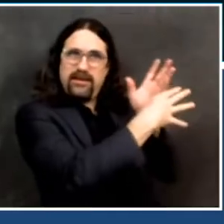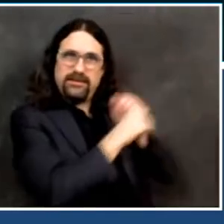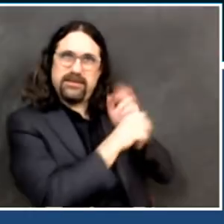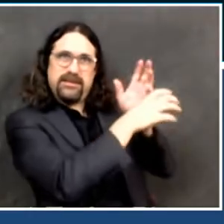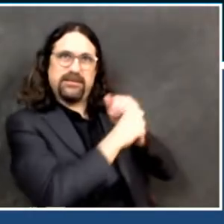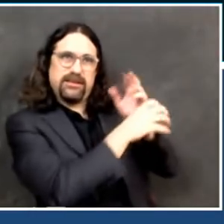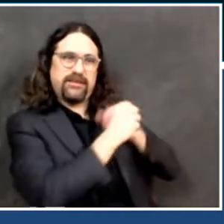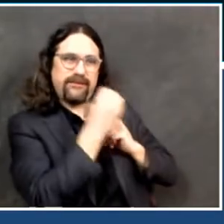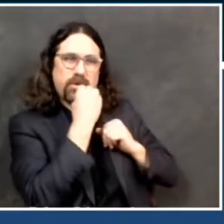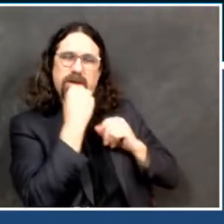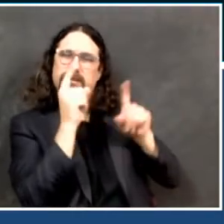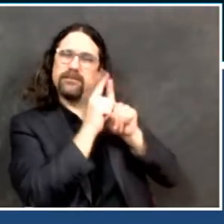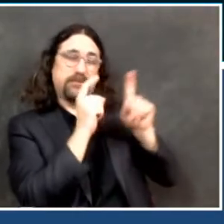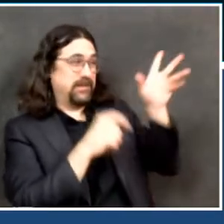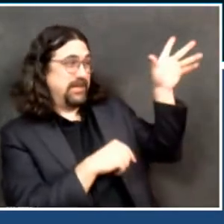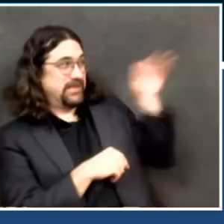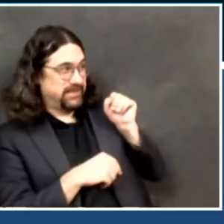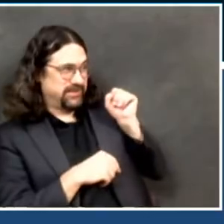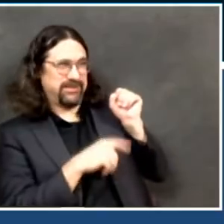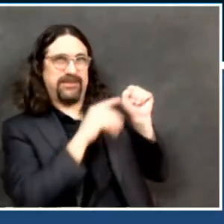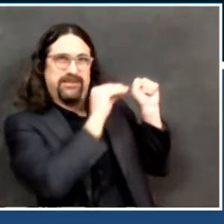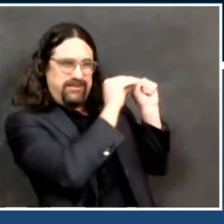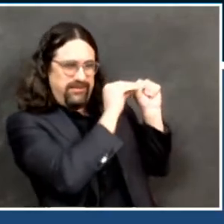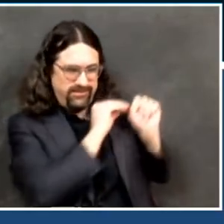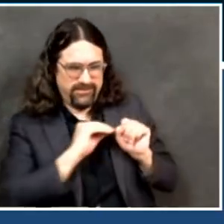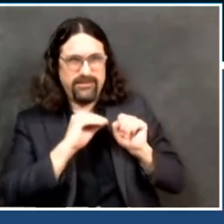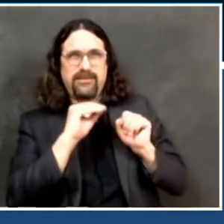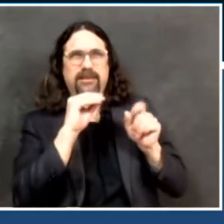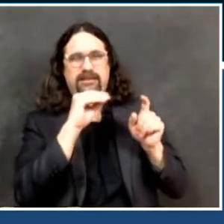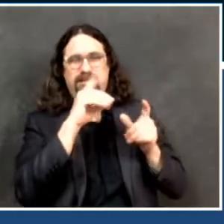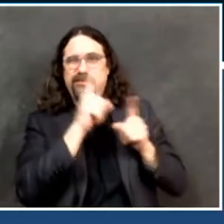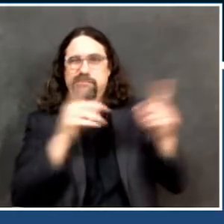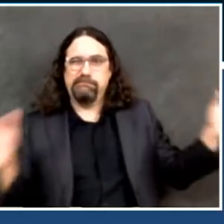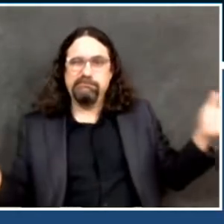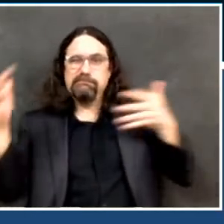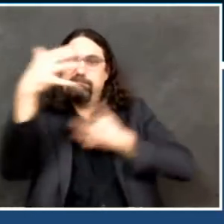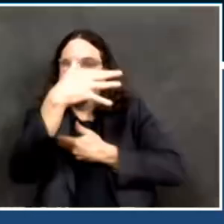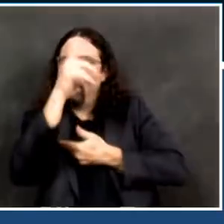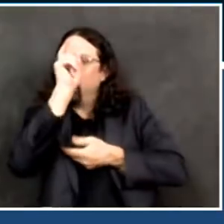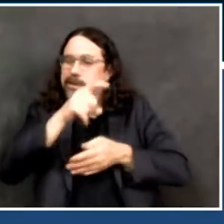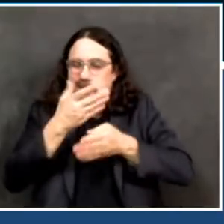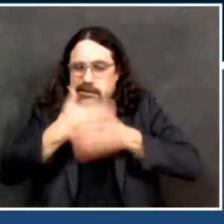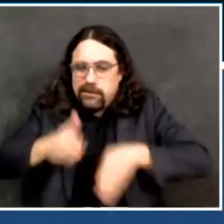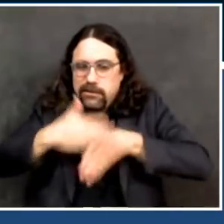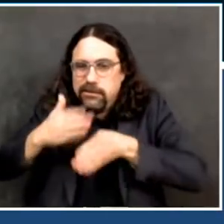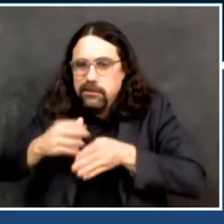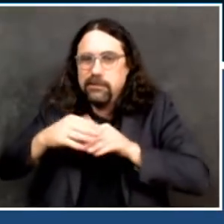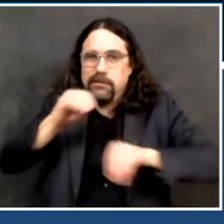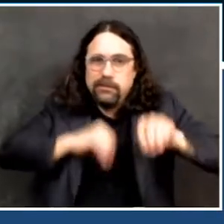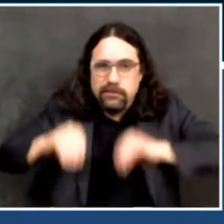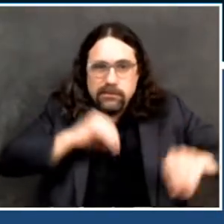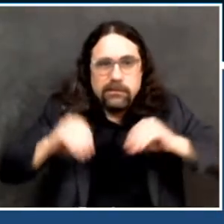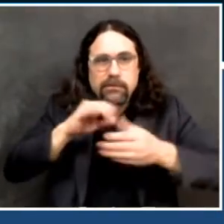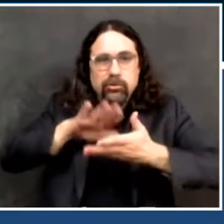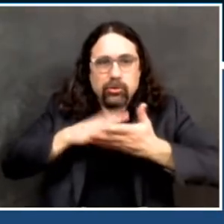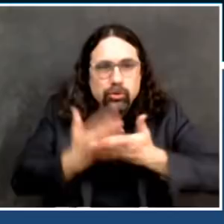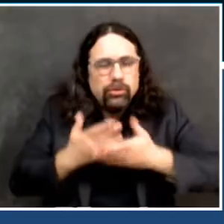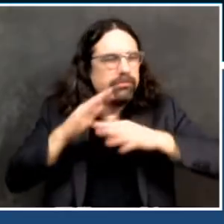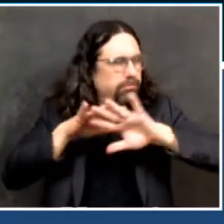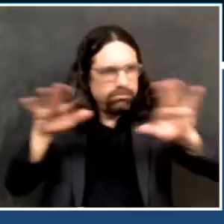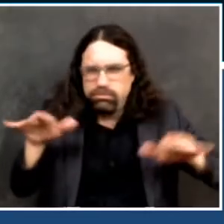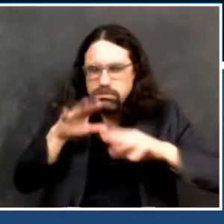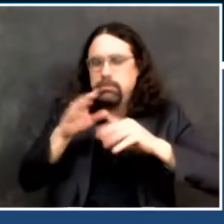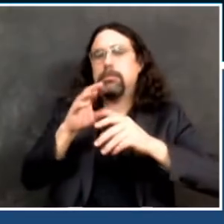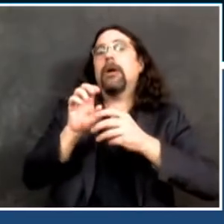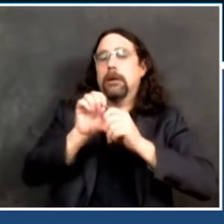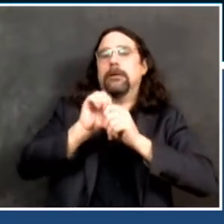So in our $170 million plan is a $50 million investment in an emergency